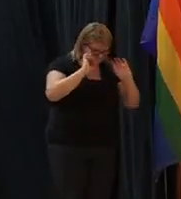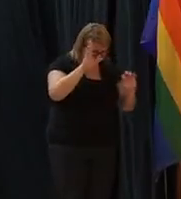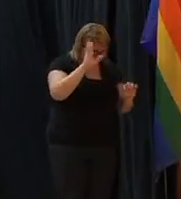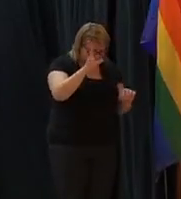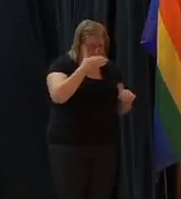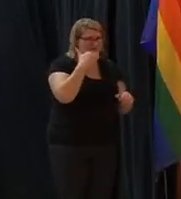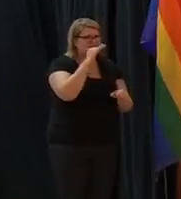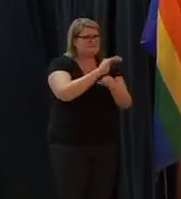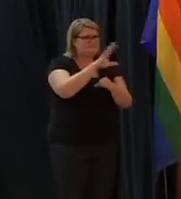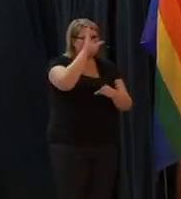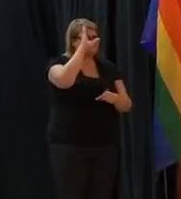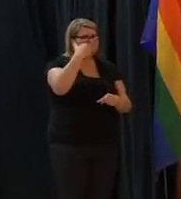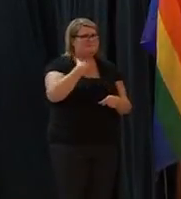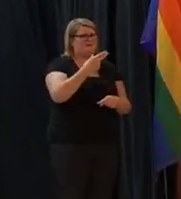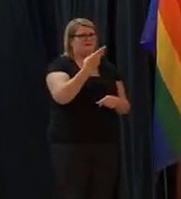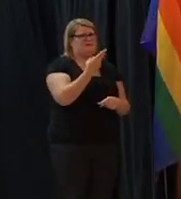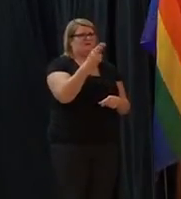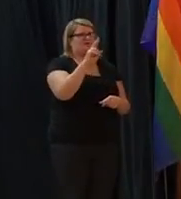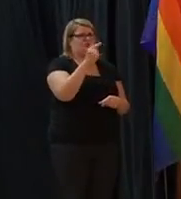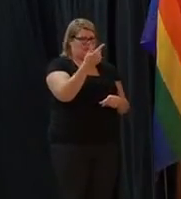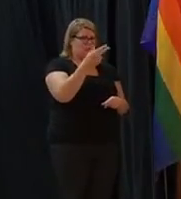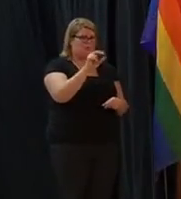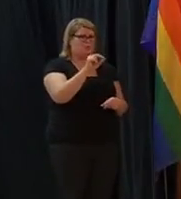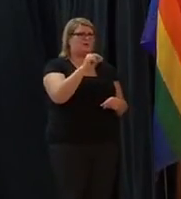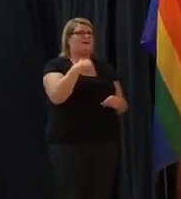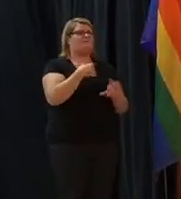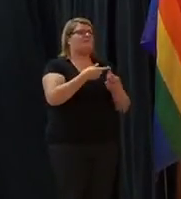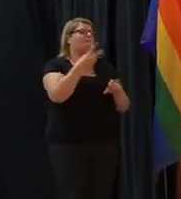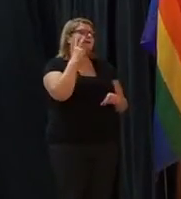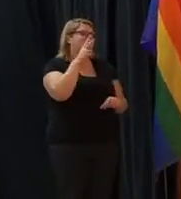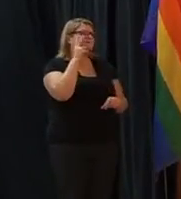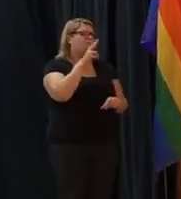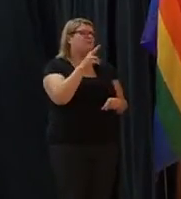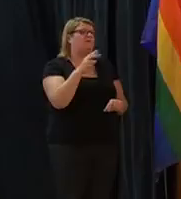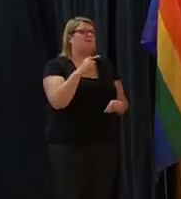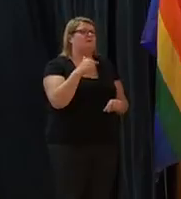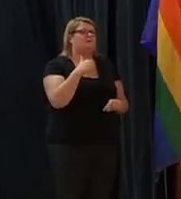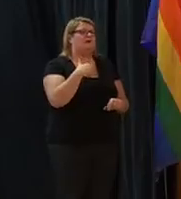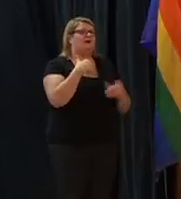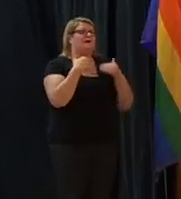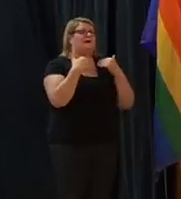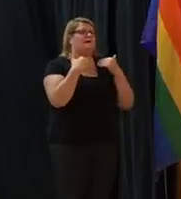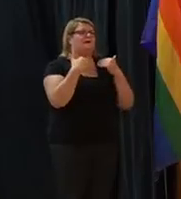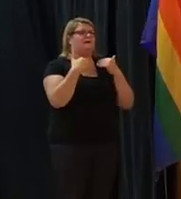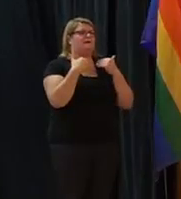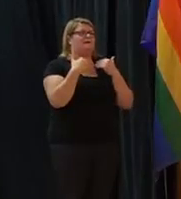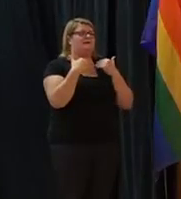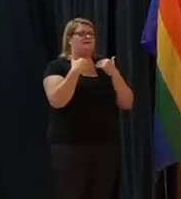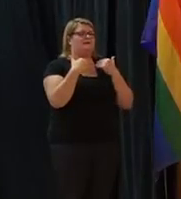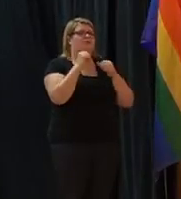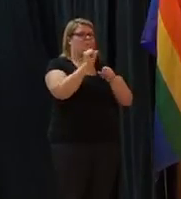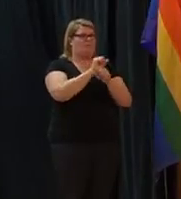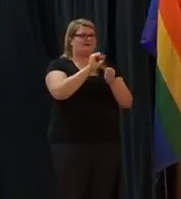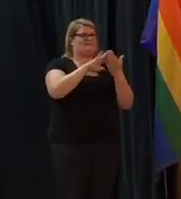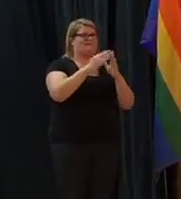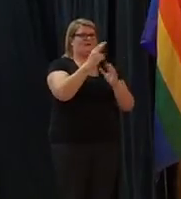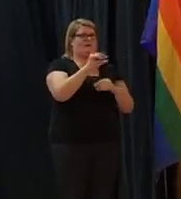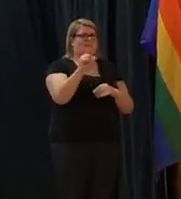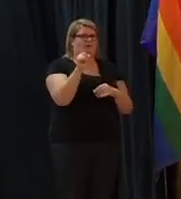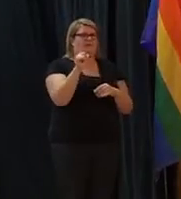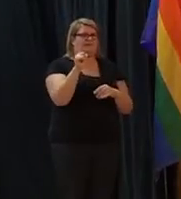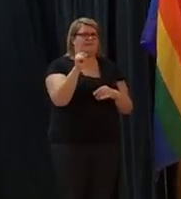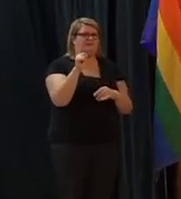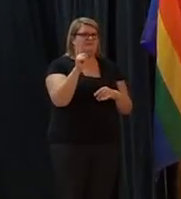Hi, good afternoon. My name is Hugo Villegas, I'm from Mexico. I have two part-time jobs, the day job. I work at the City Hall of Colima,